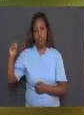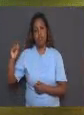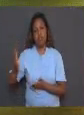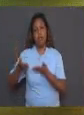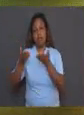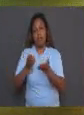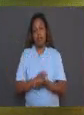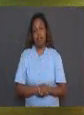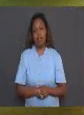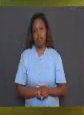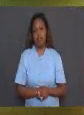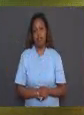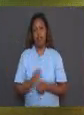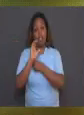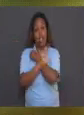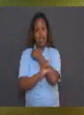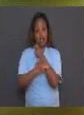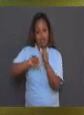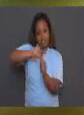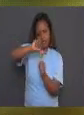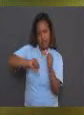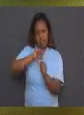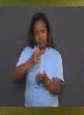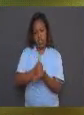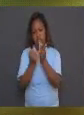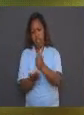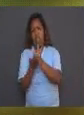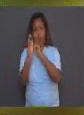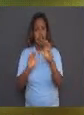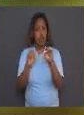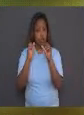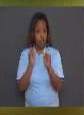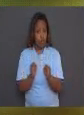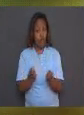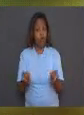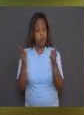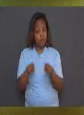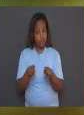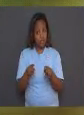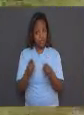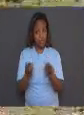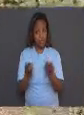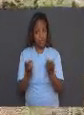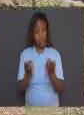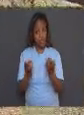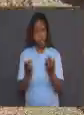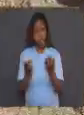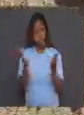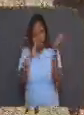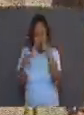Countries can help each other in times of crisis.